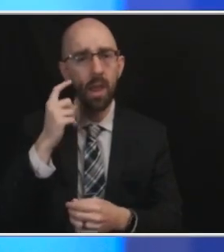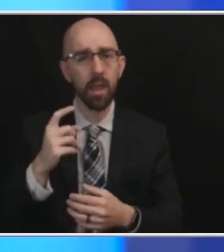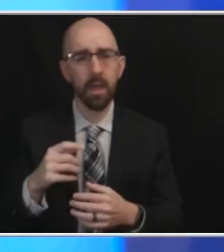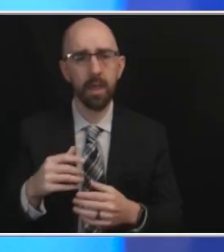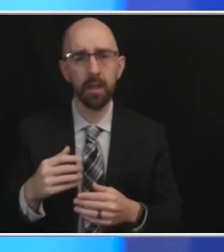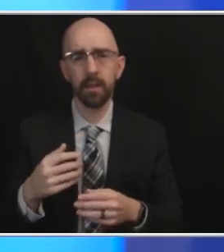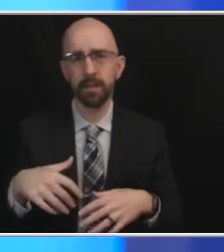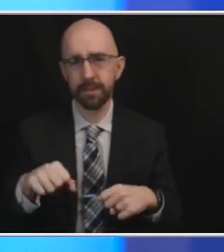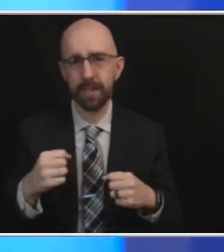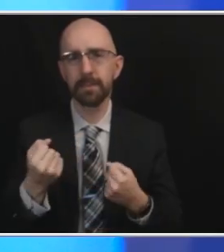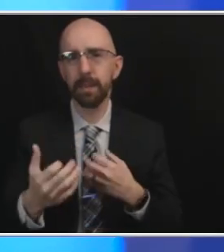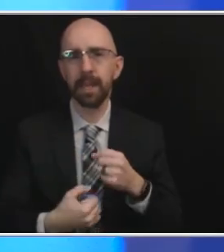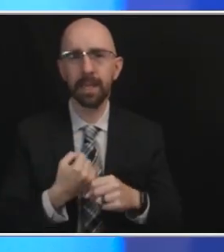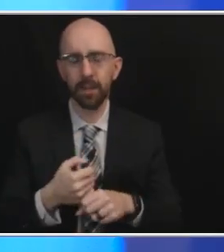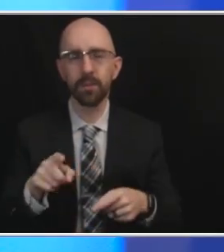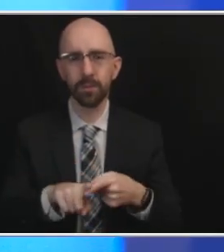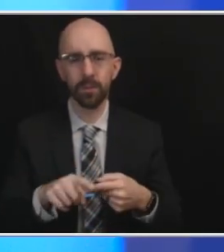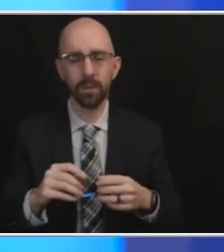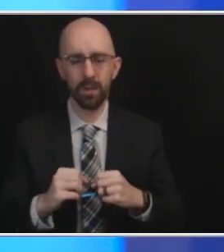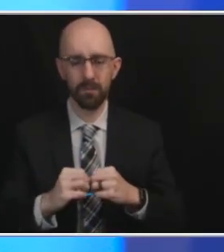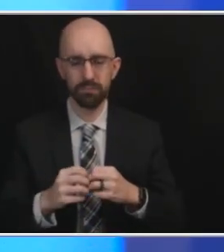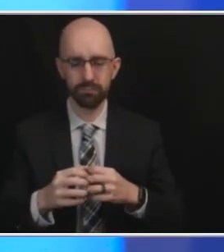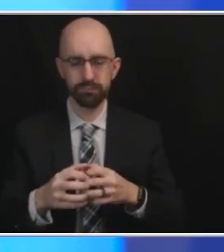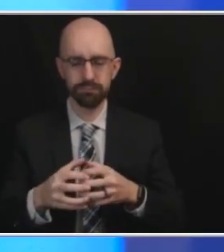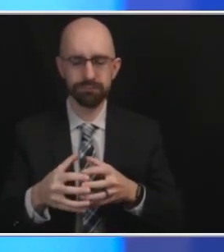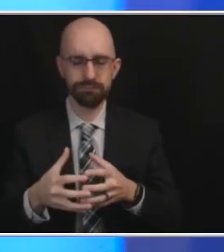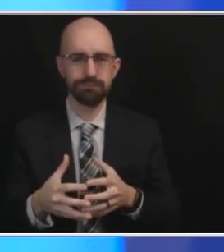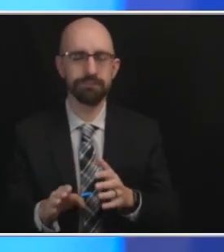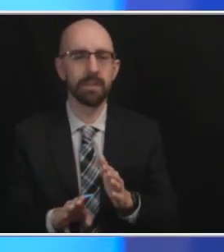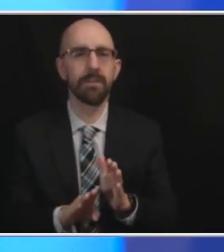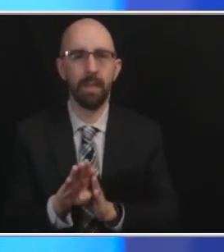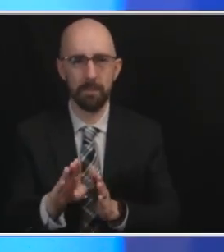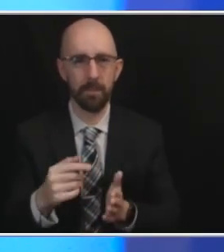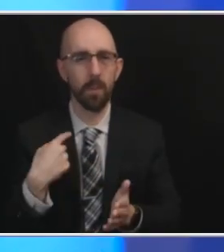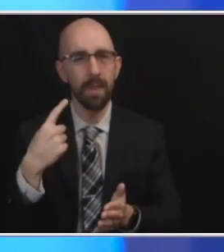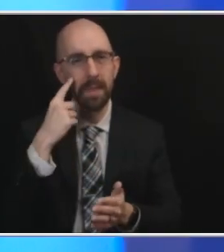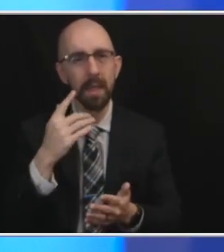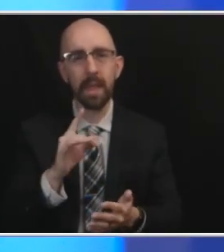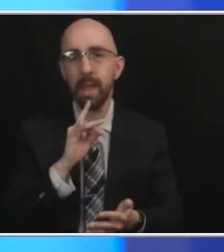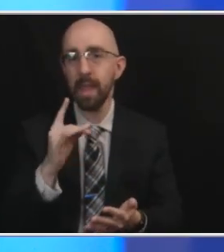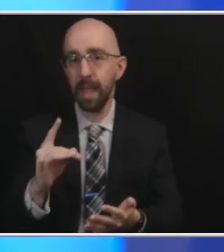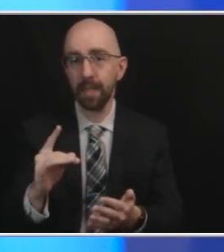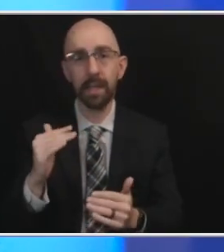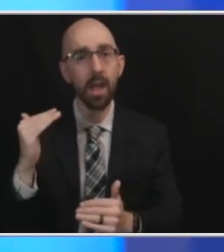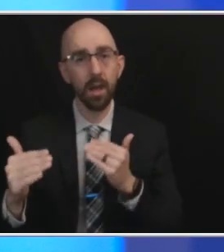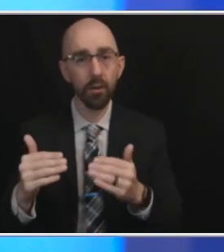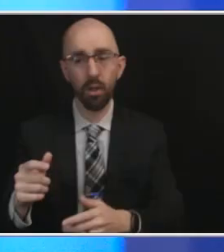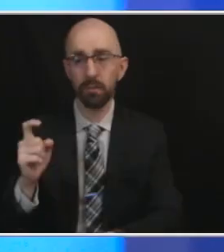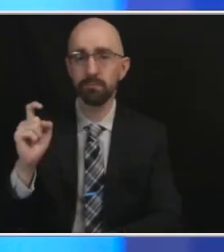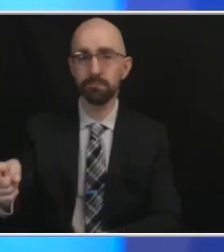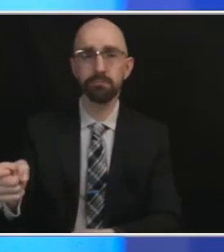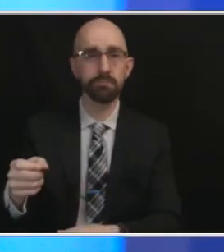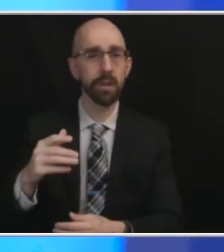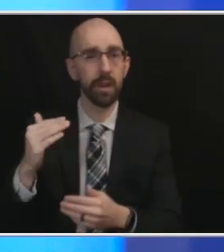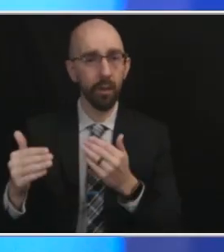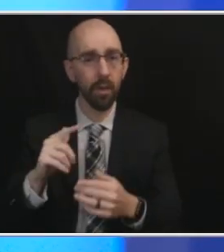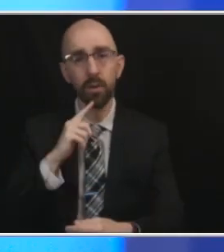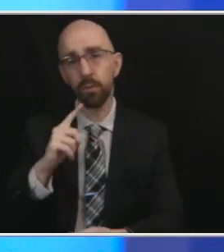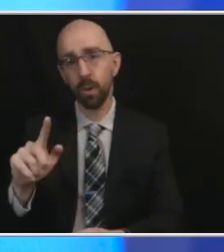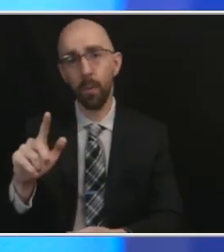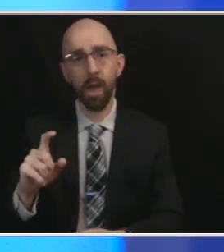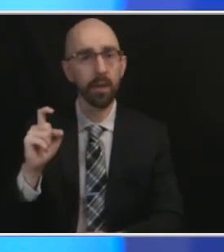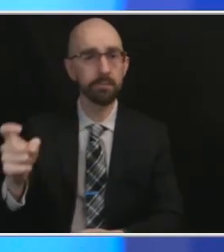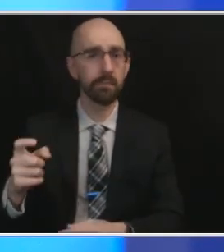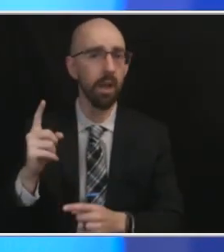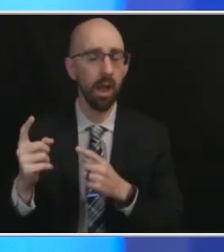to completely develop. We think of 18-year-olds as being adults or maybe 21-year-olds as being adults, but really the brain doesn't